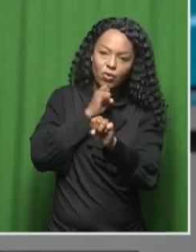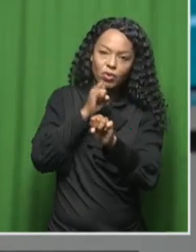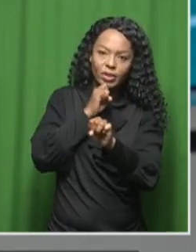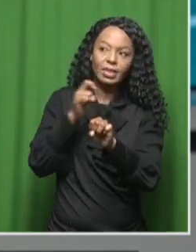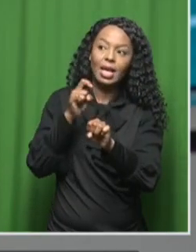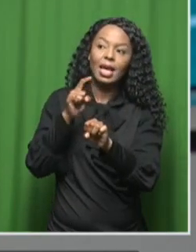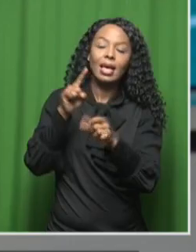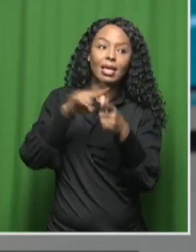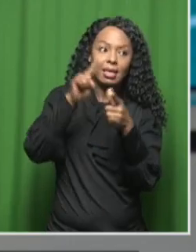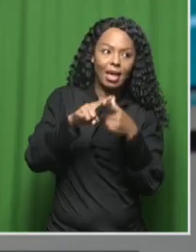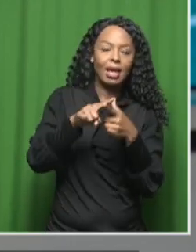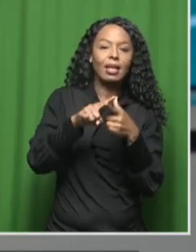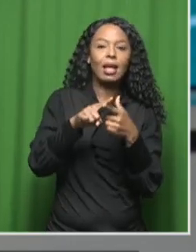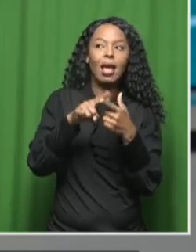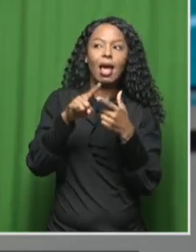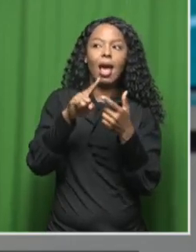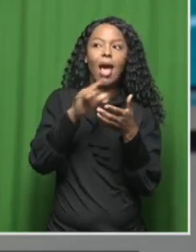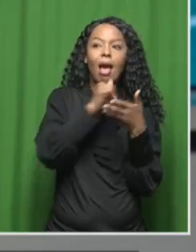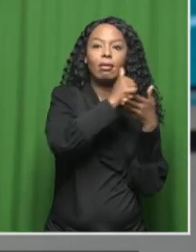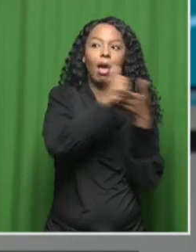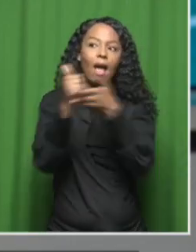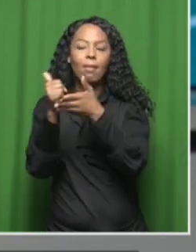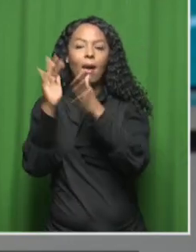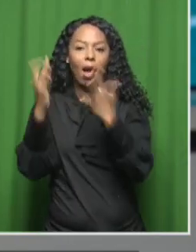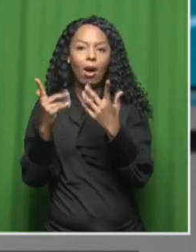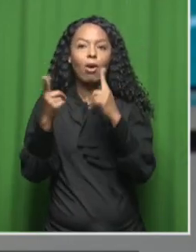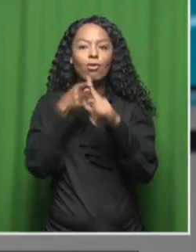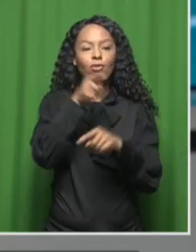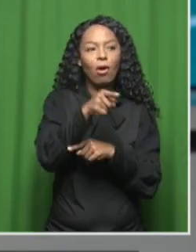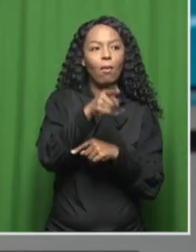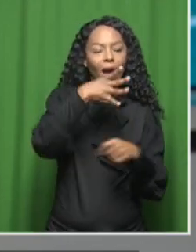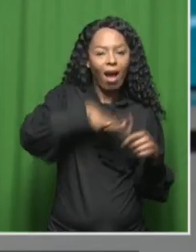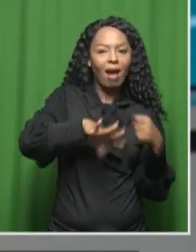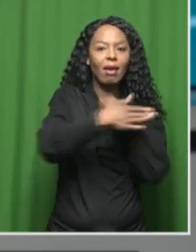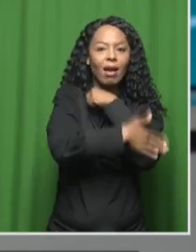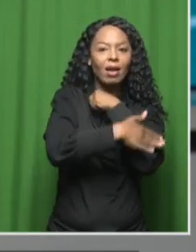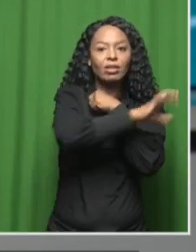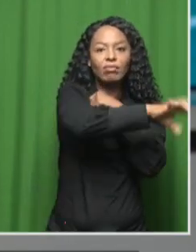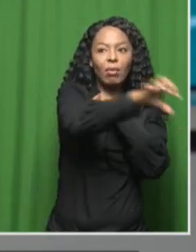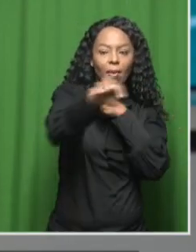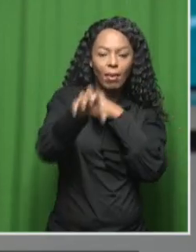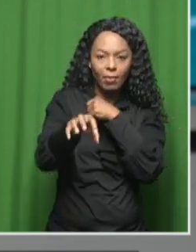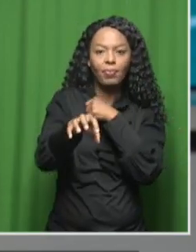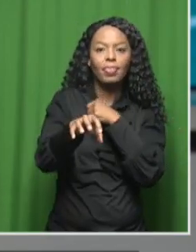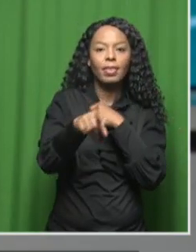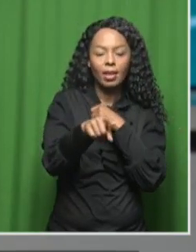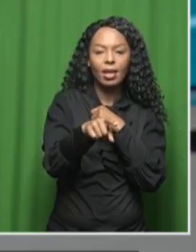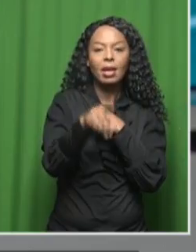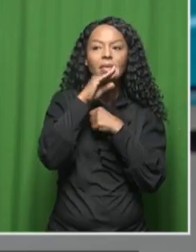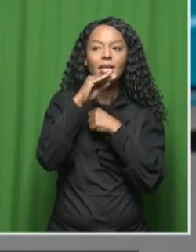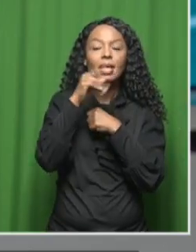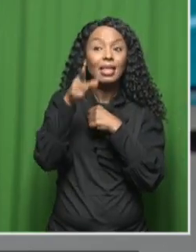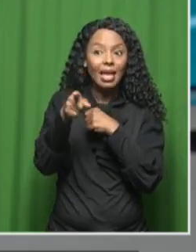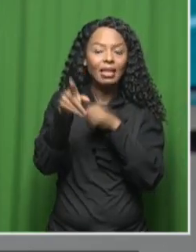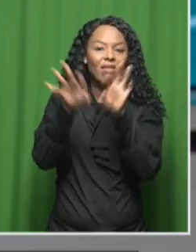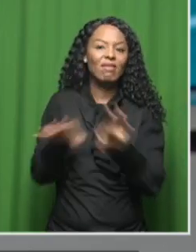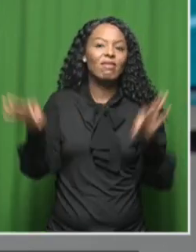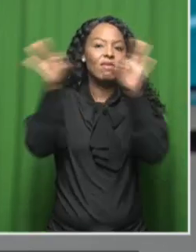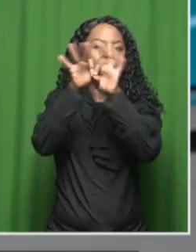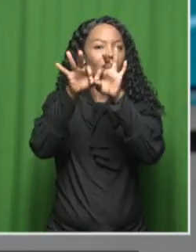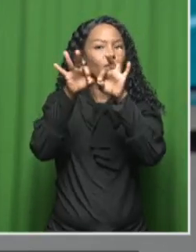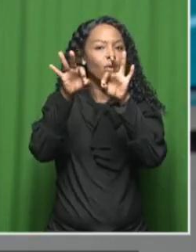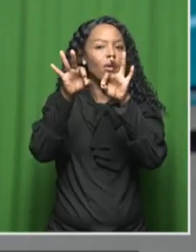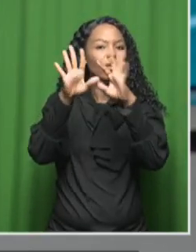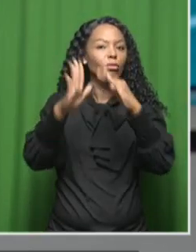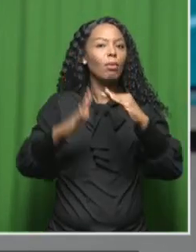country. And that concept can work, and its biggest value is in terms of sending